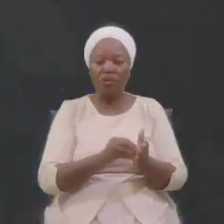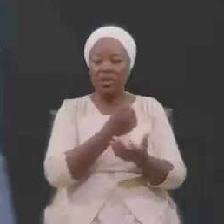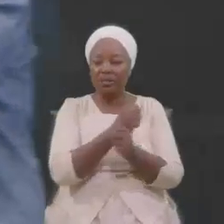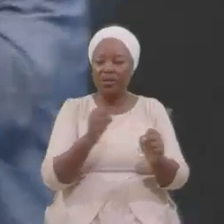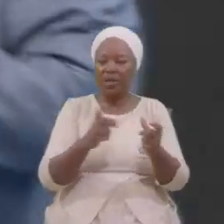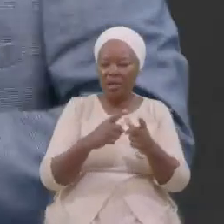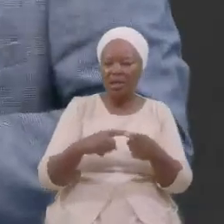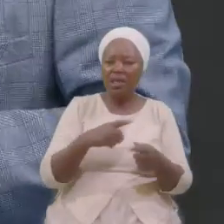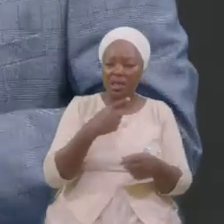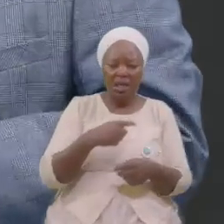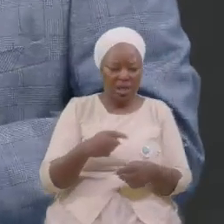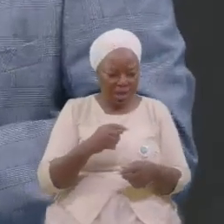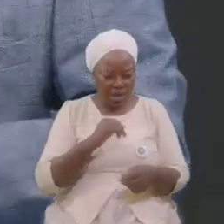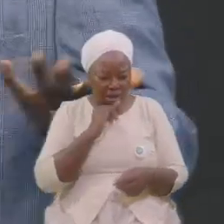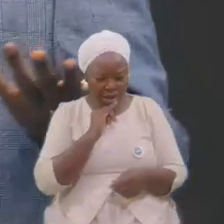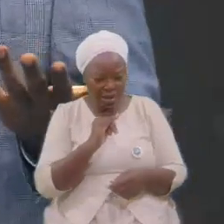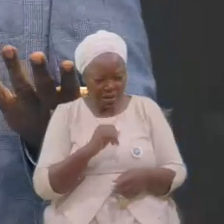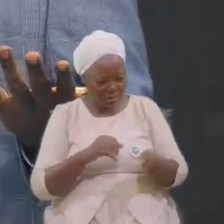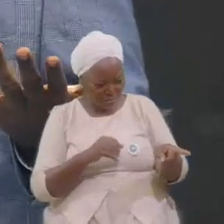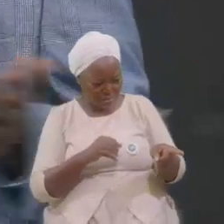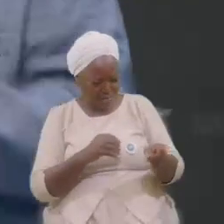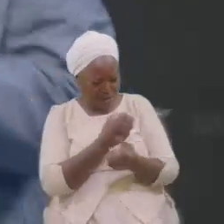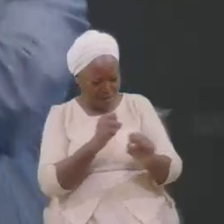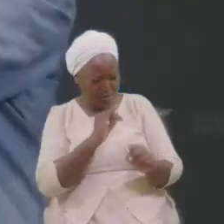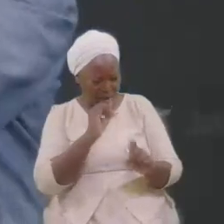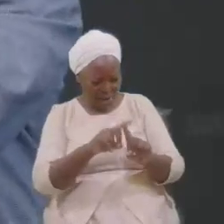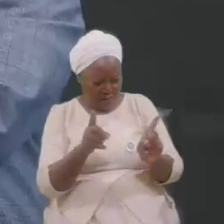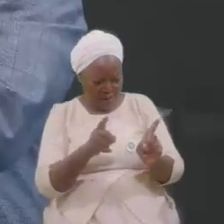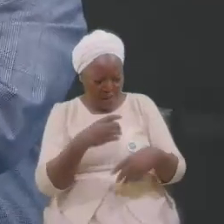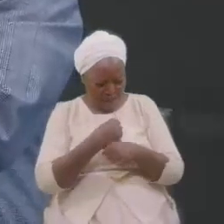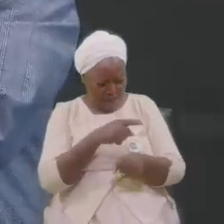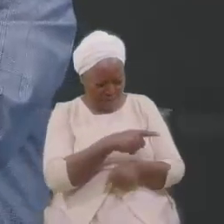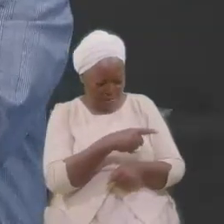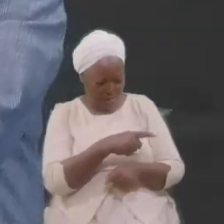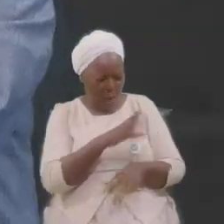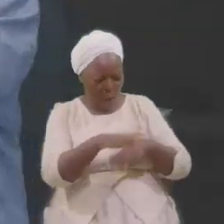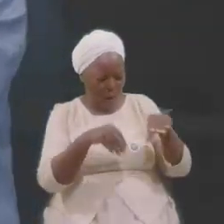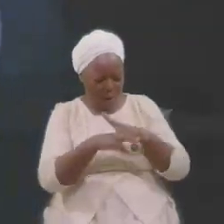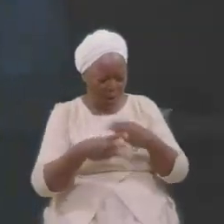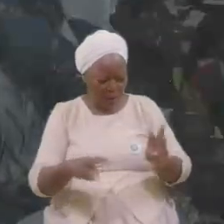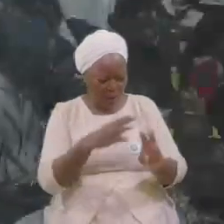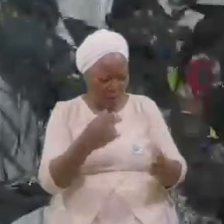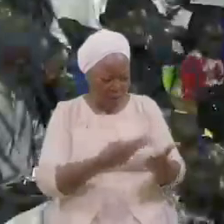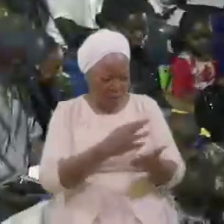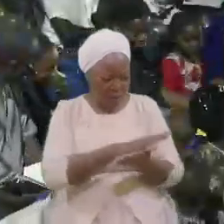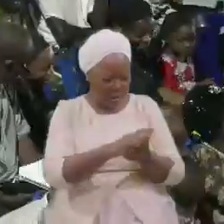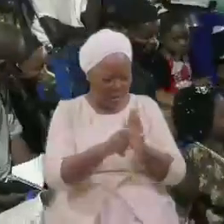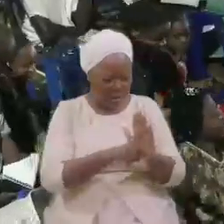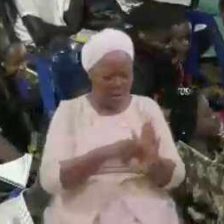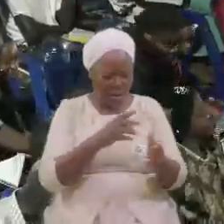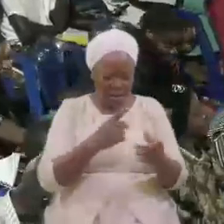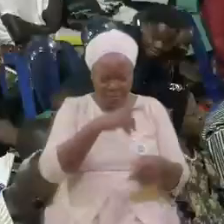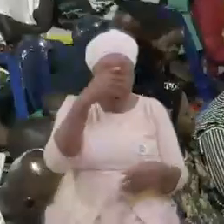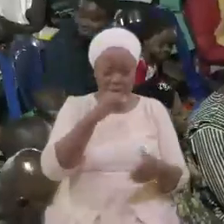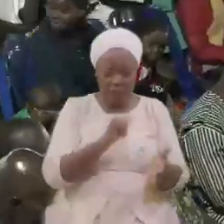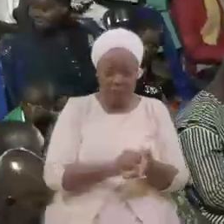a salvation is different. Makes him walk in the way of righteousness. And because of